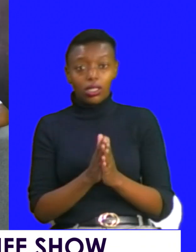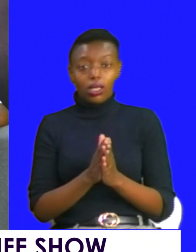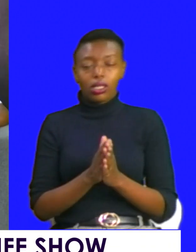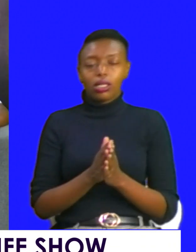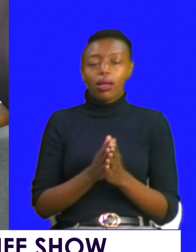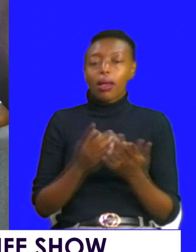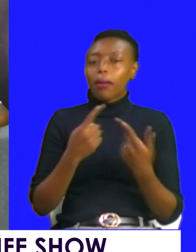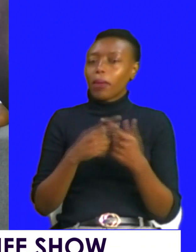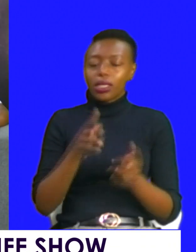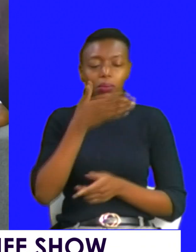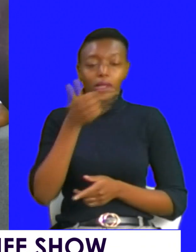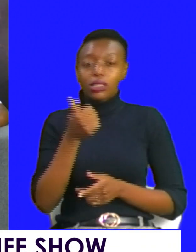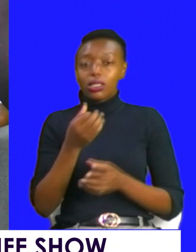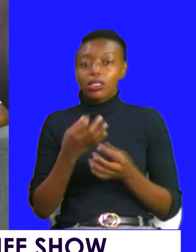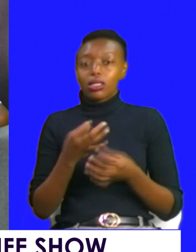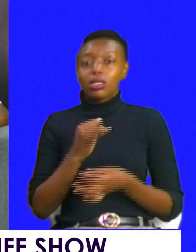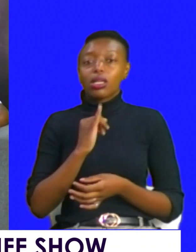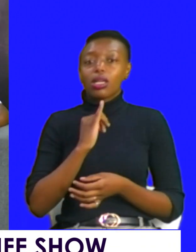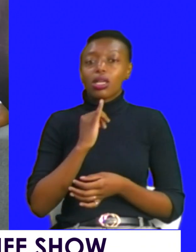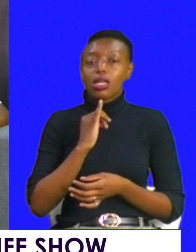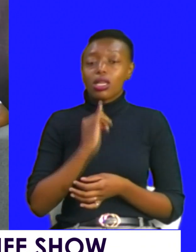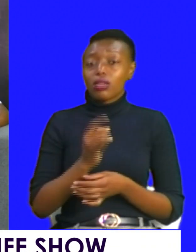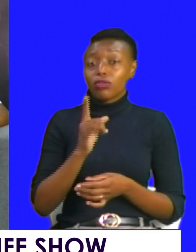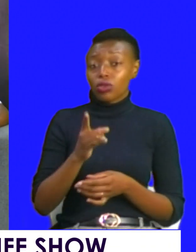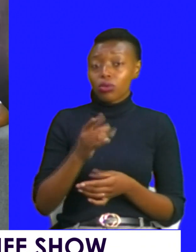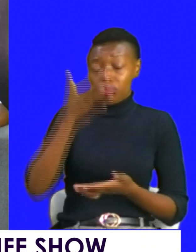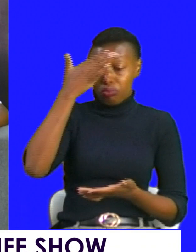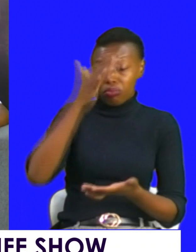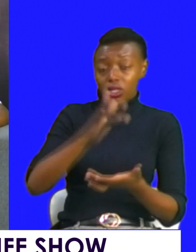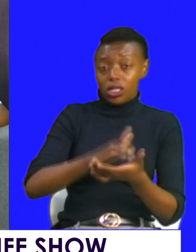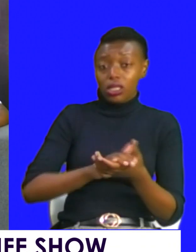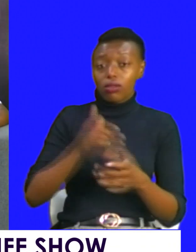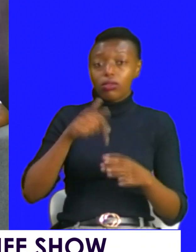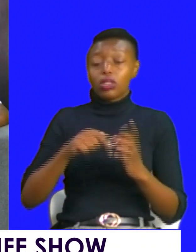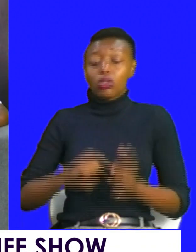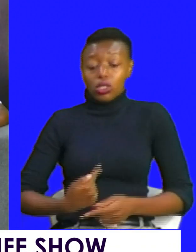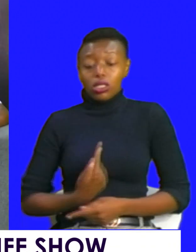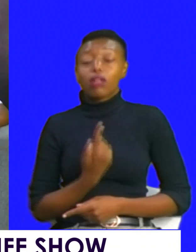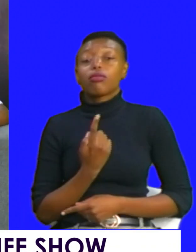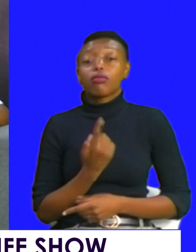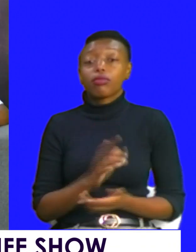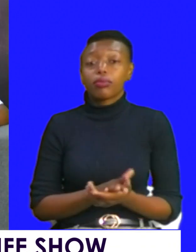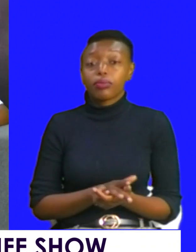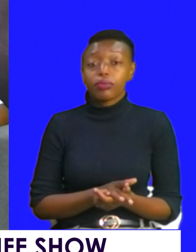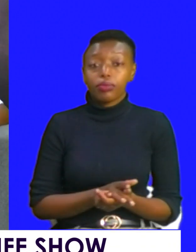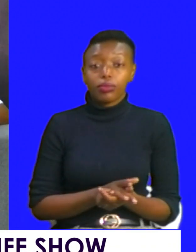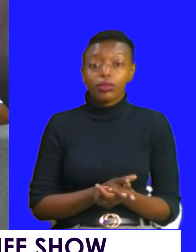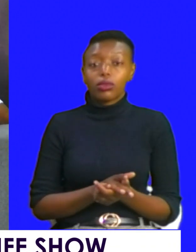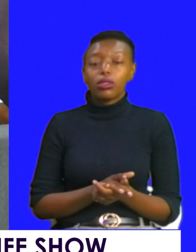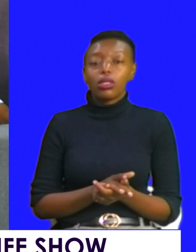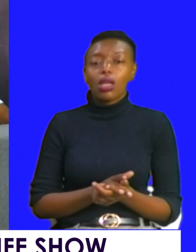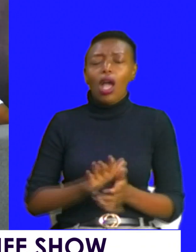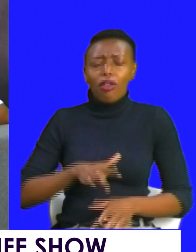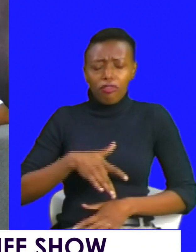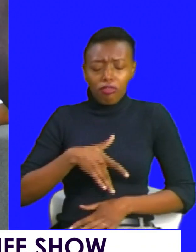yourself. But what I'm talking about is believe that you can manage. Okay. Convince yourself, feel